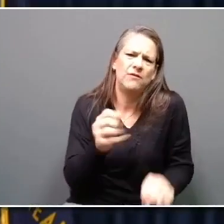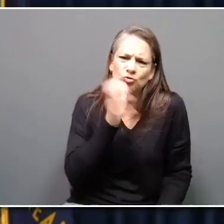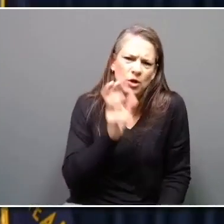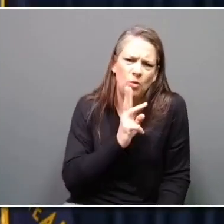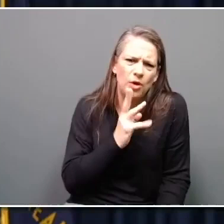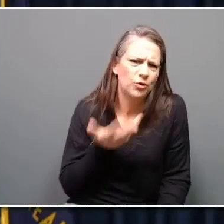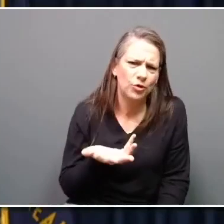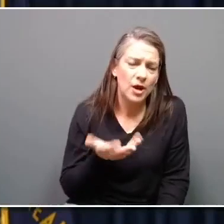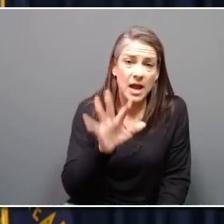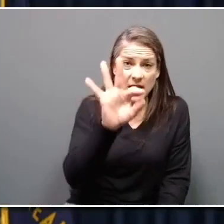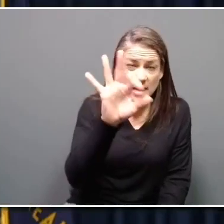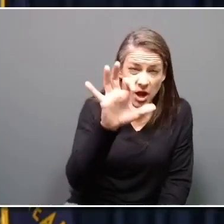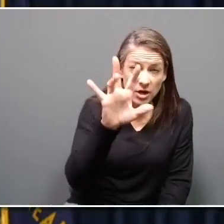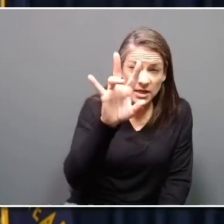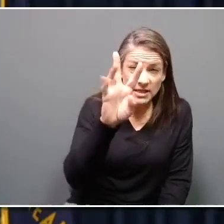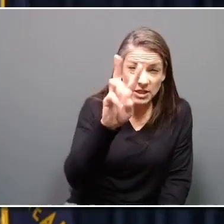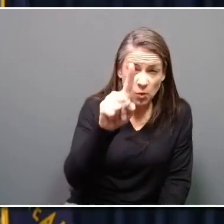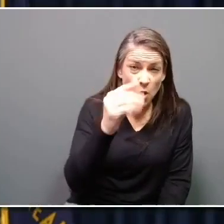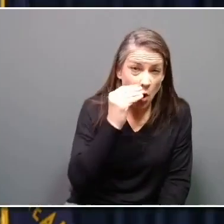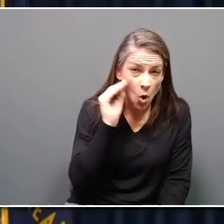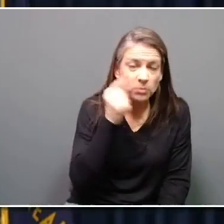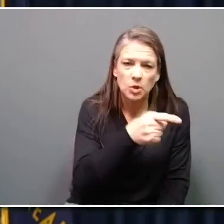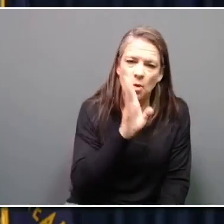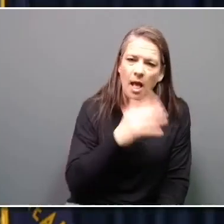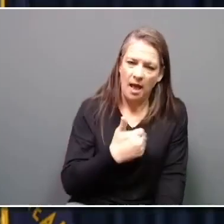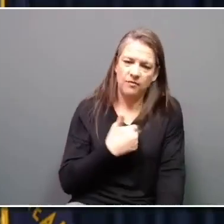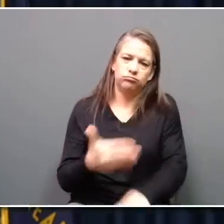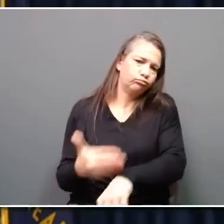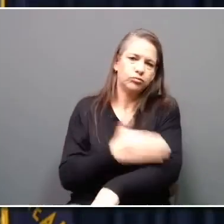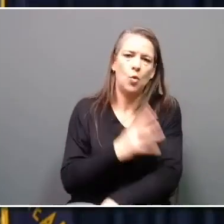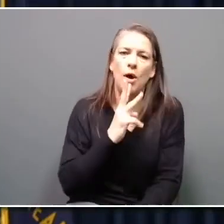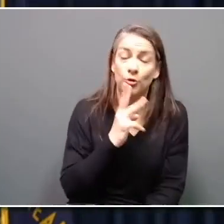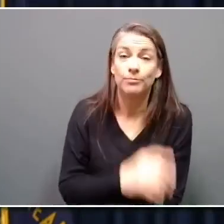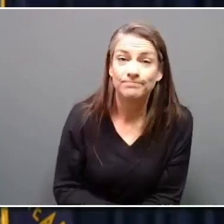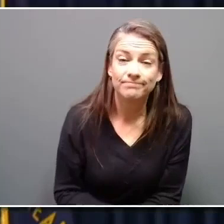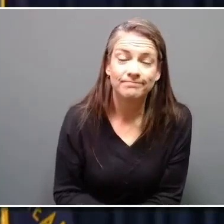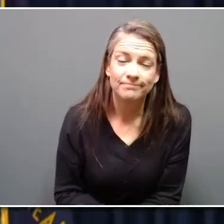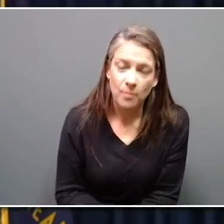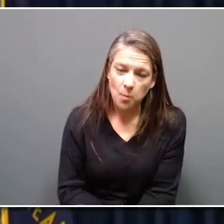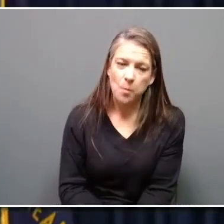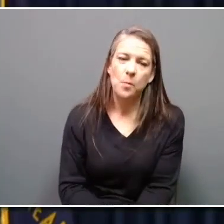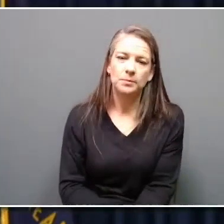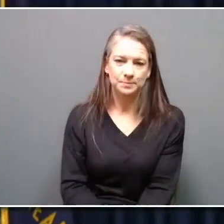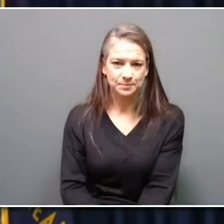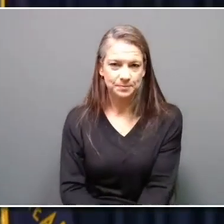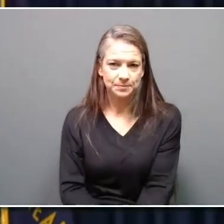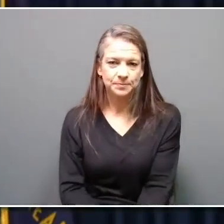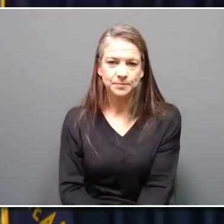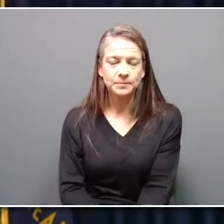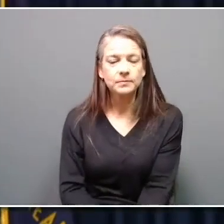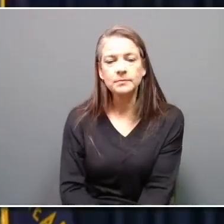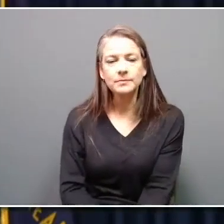in Breathitt County are positively impacted by this project. All right, for